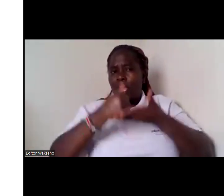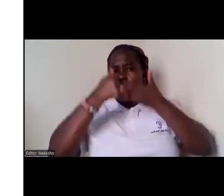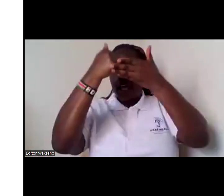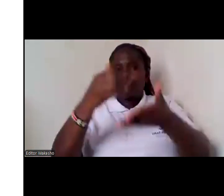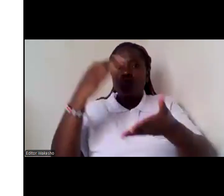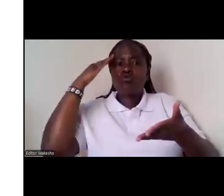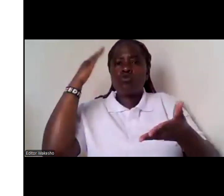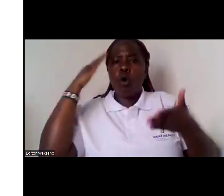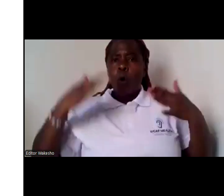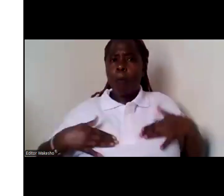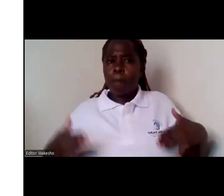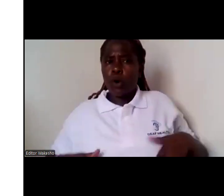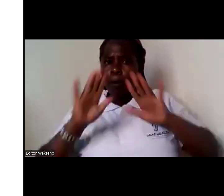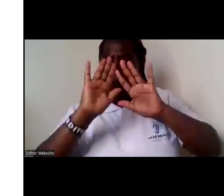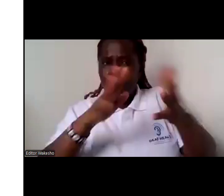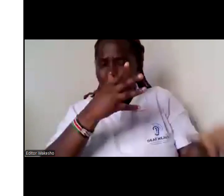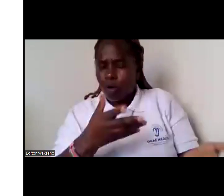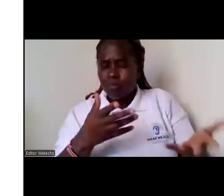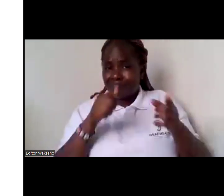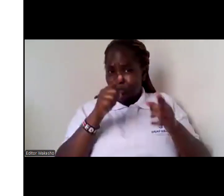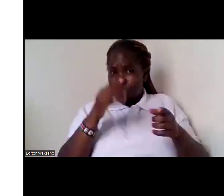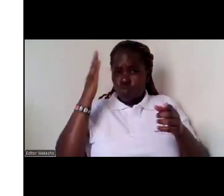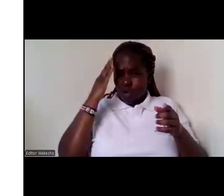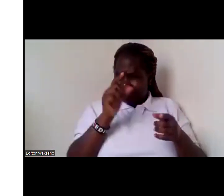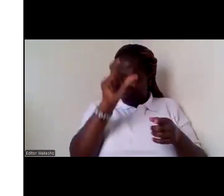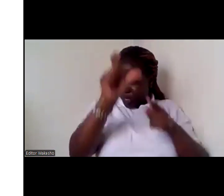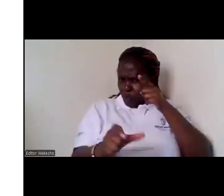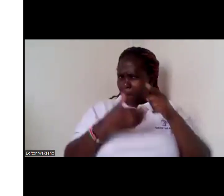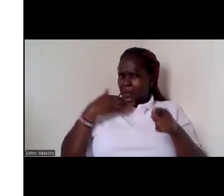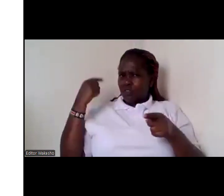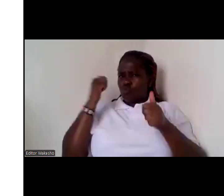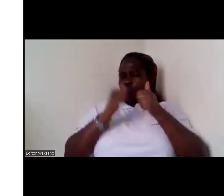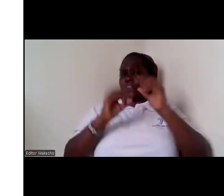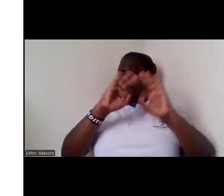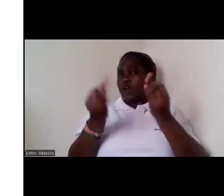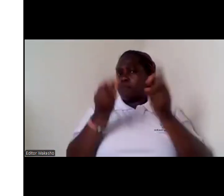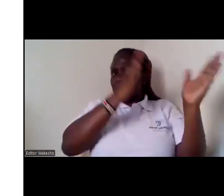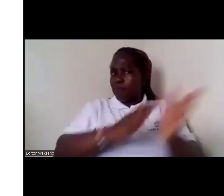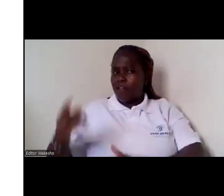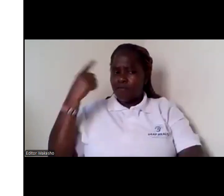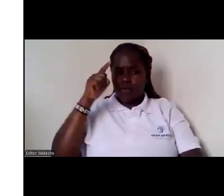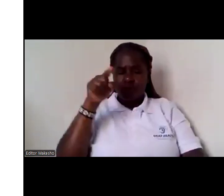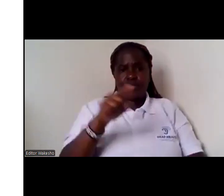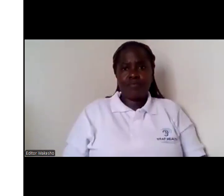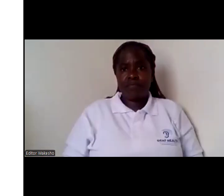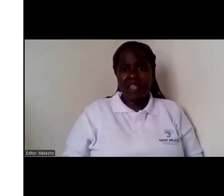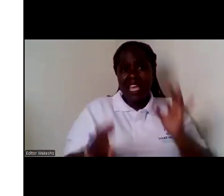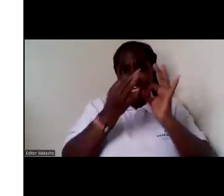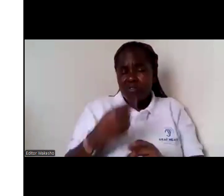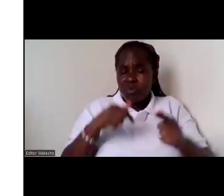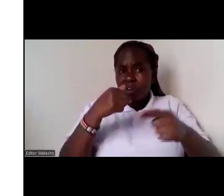We talk to the patient, we ask a few questions. It's good to find out if they have been on any treatment.